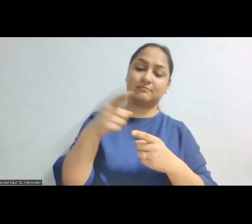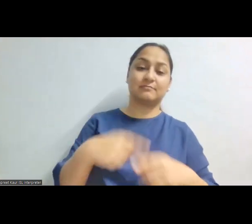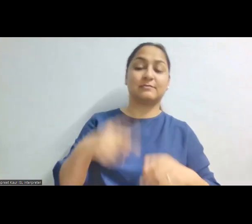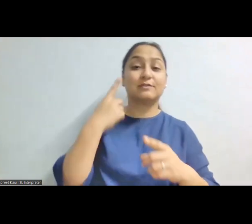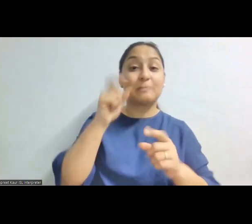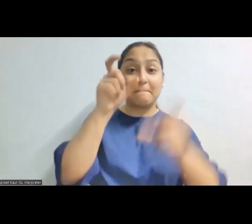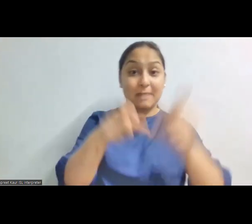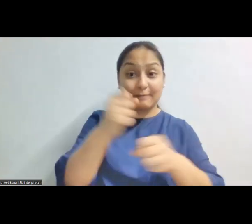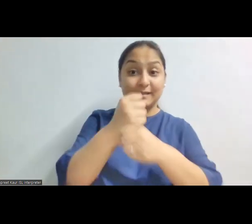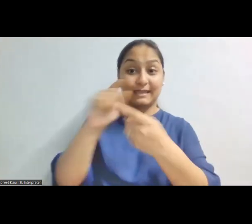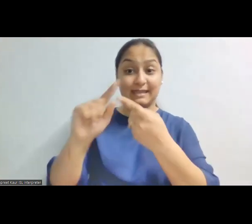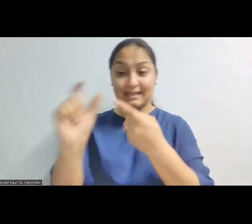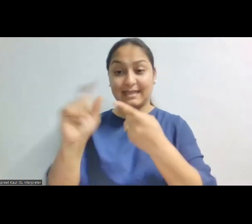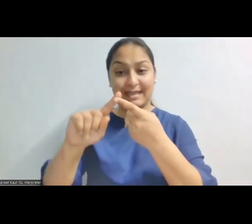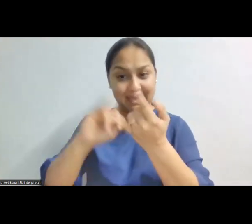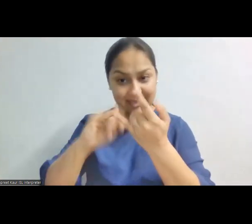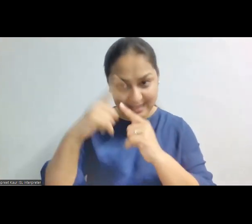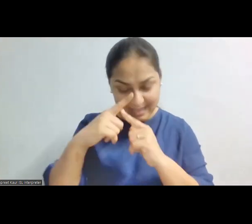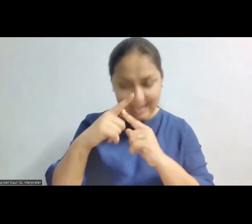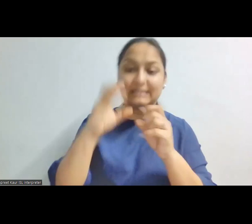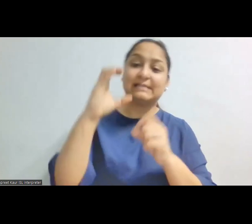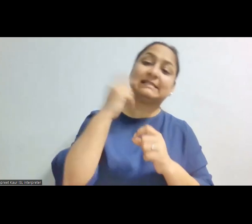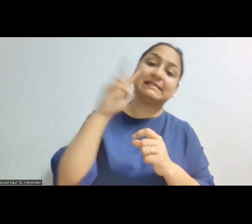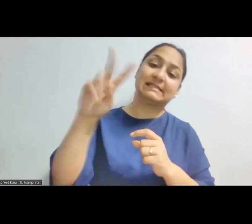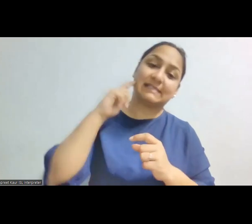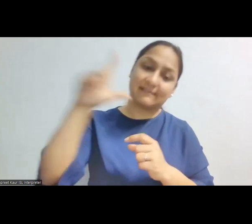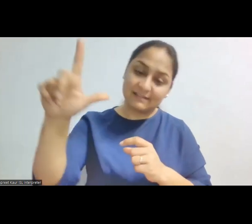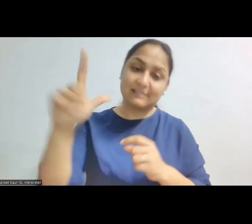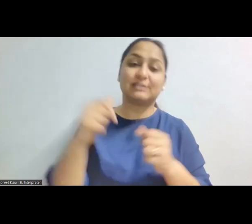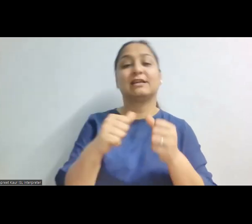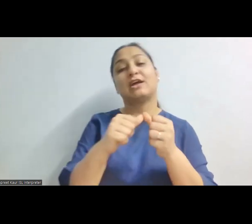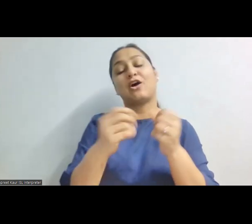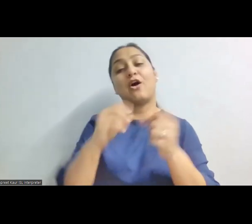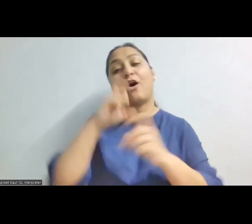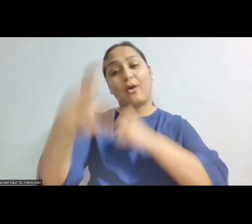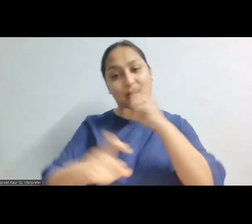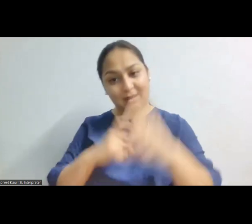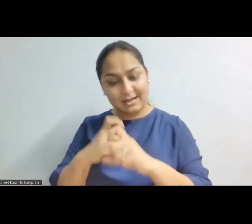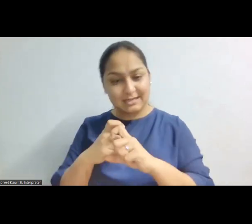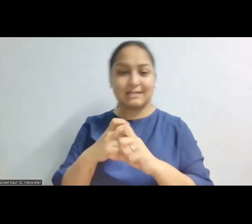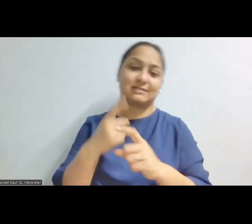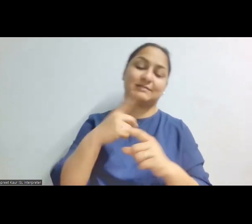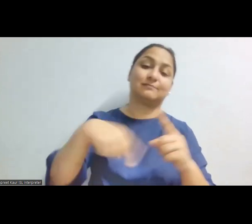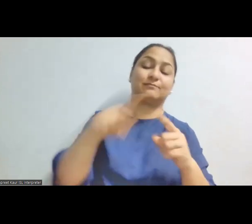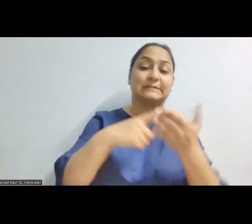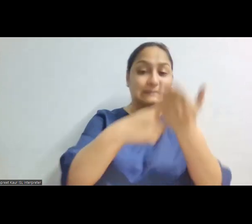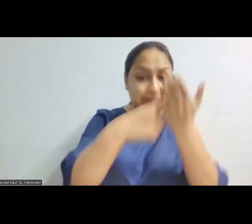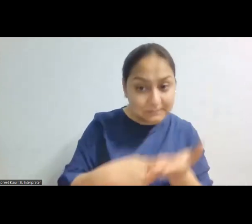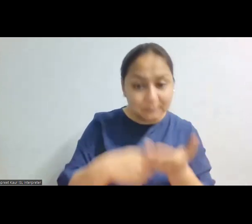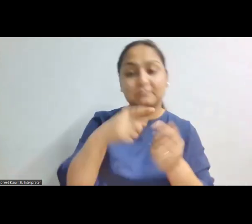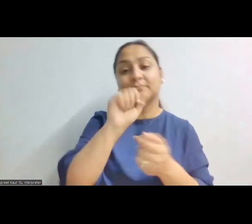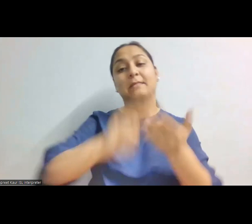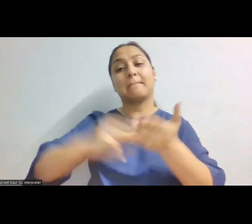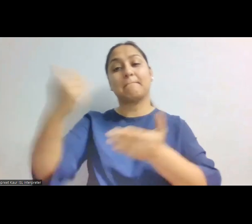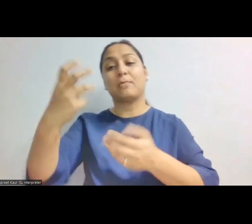guests, experts, civil society organizations, esteemed members of C20 Engagement